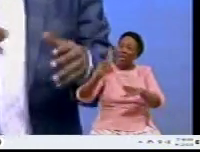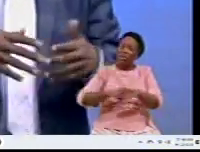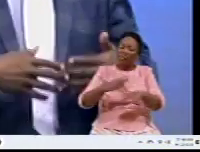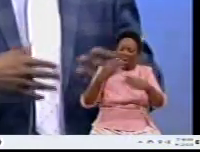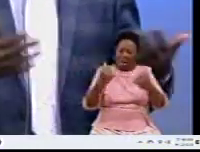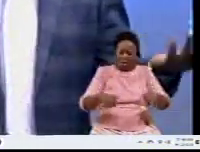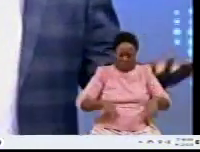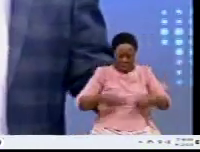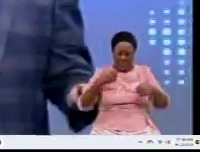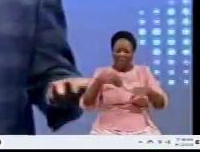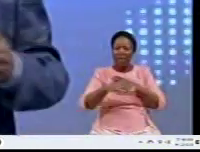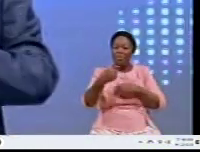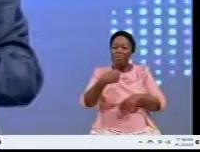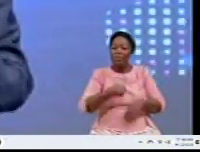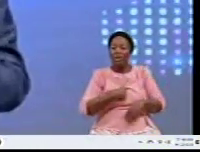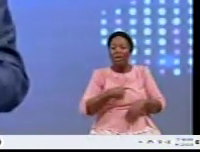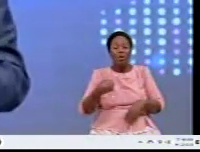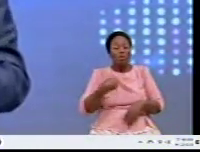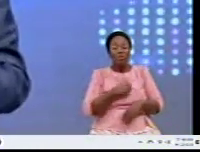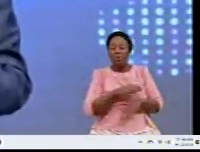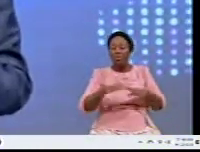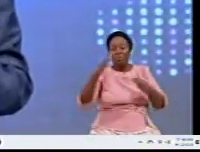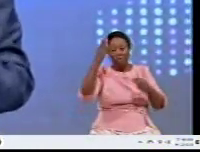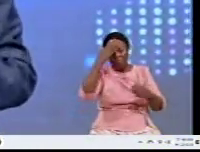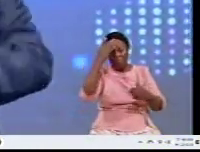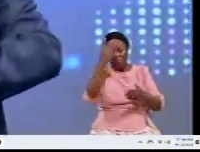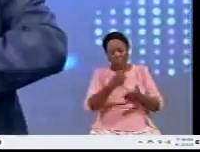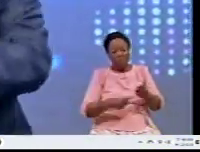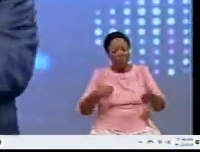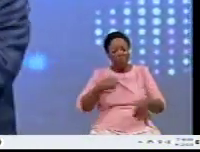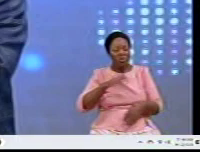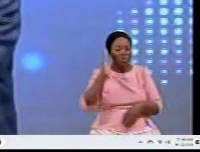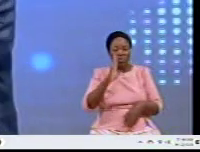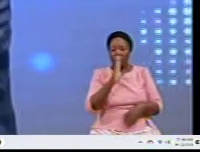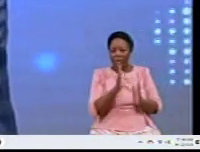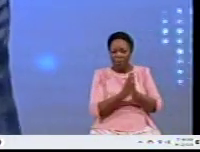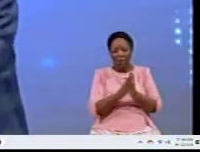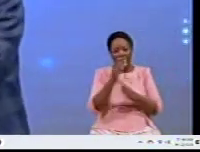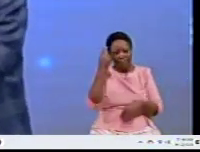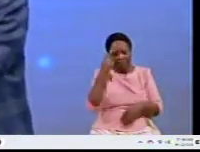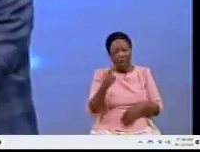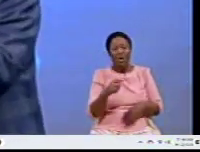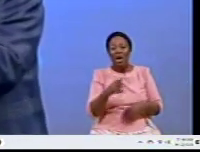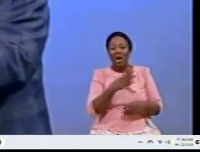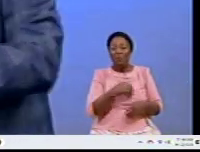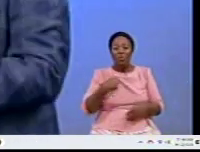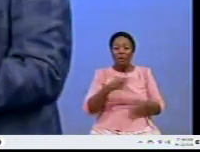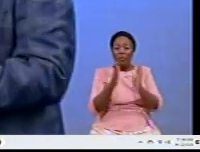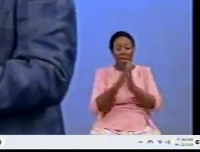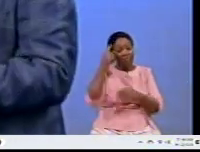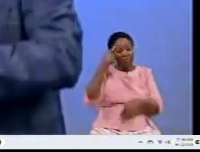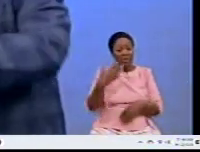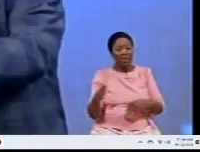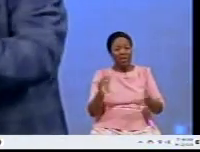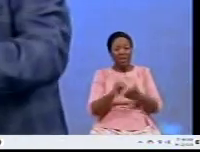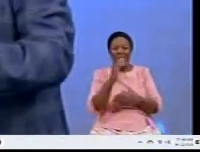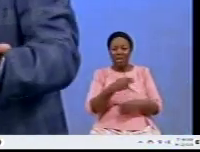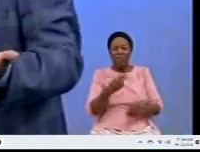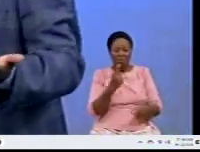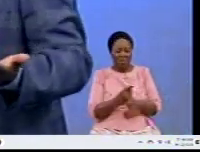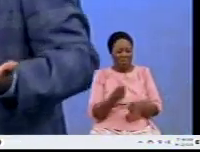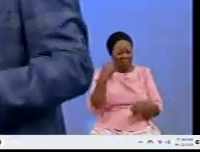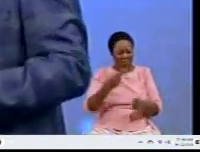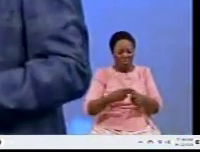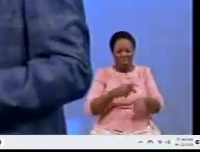in me. We know not what we shall pray for. We pray for things that are temporary. We